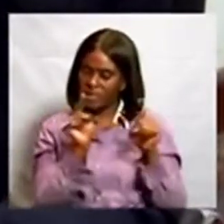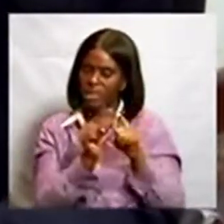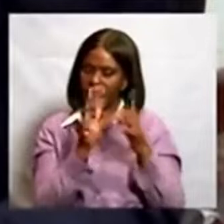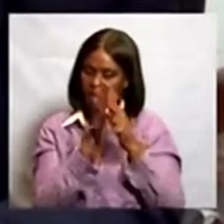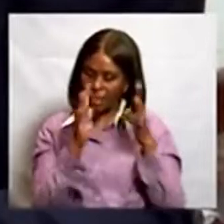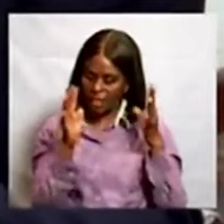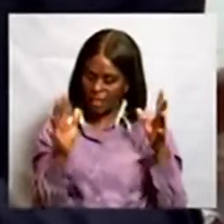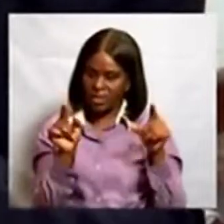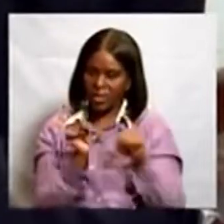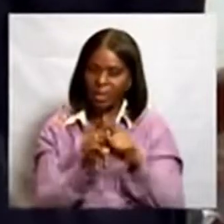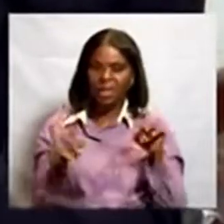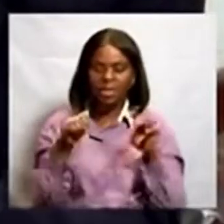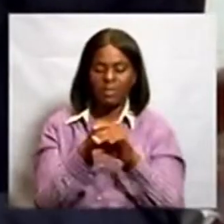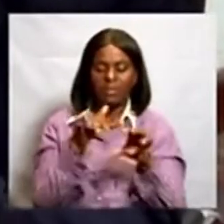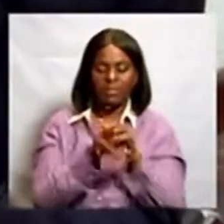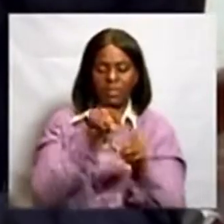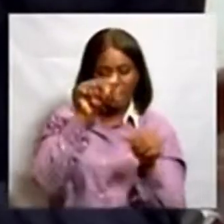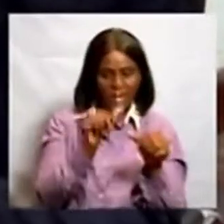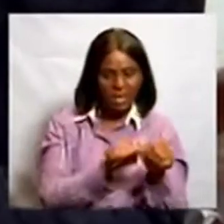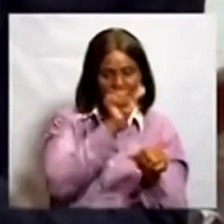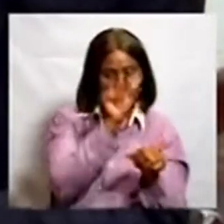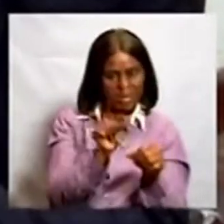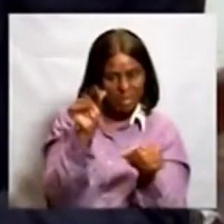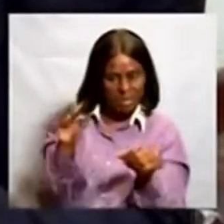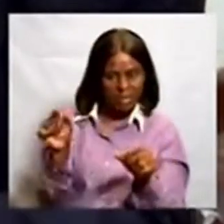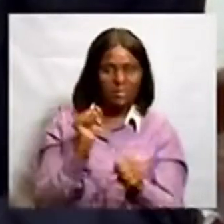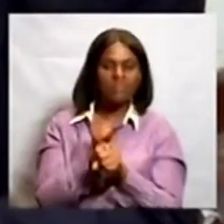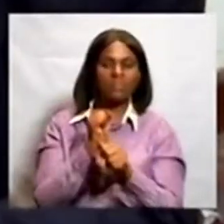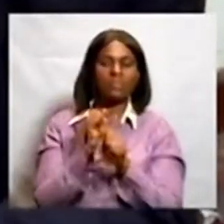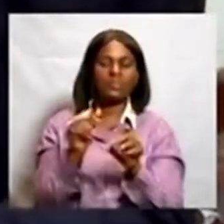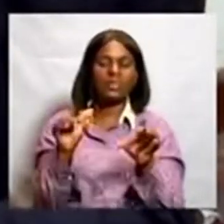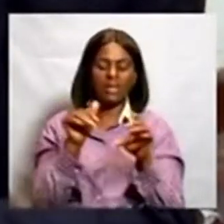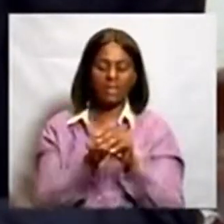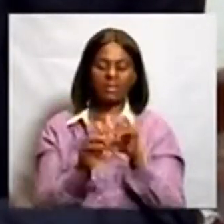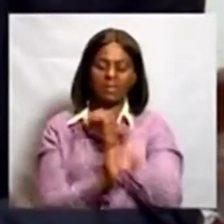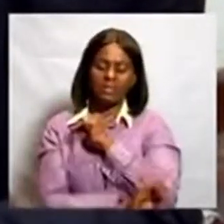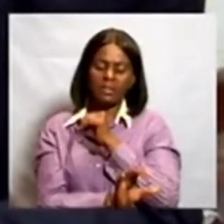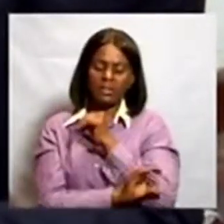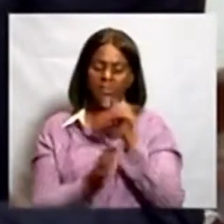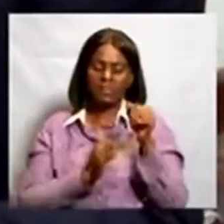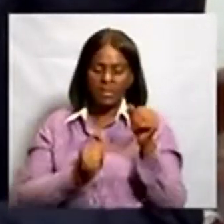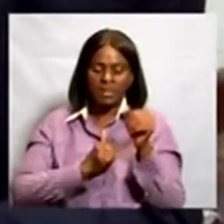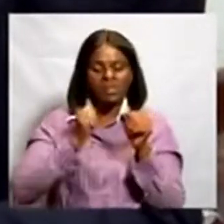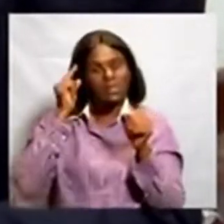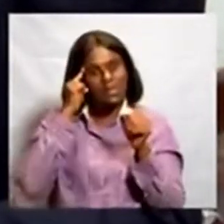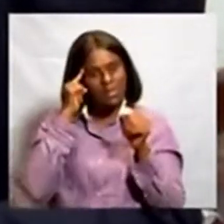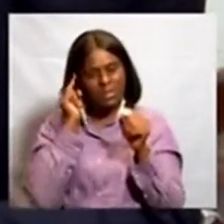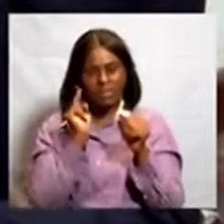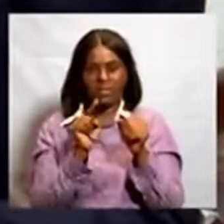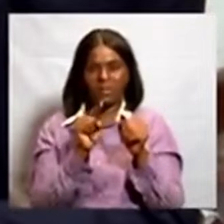expanded to include each and every employer in the country. I think the